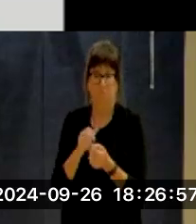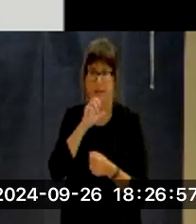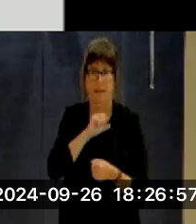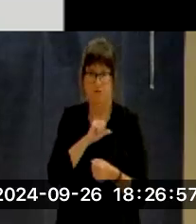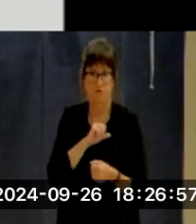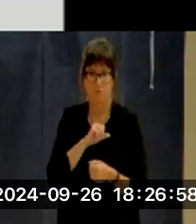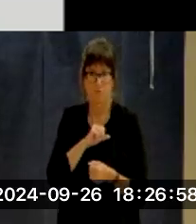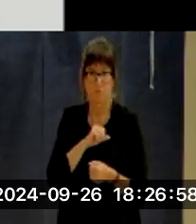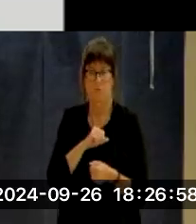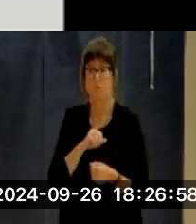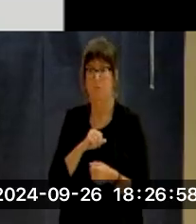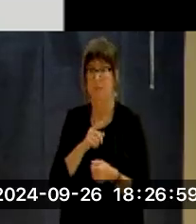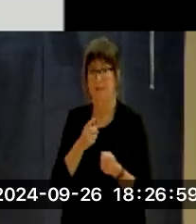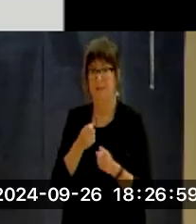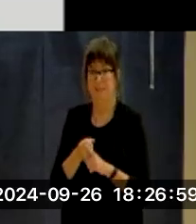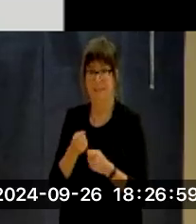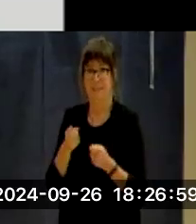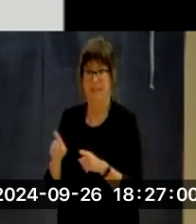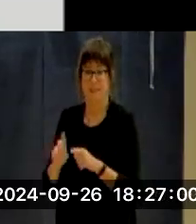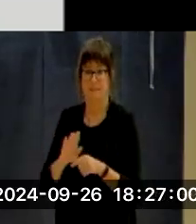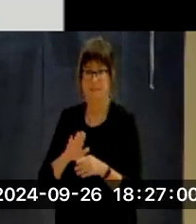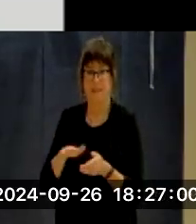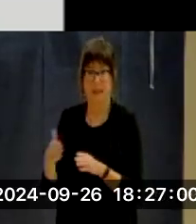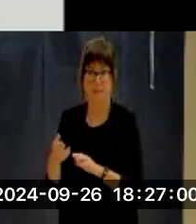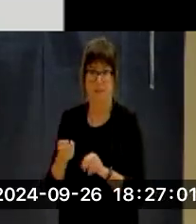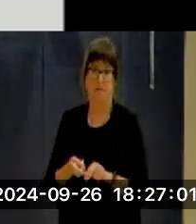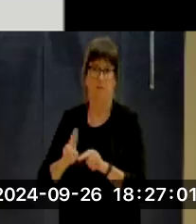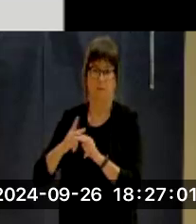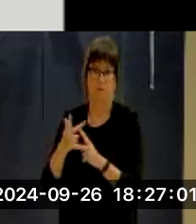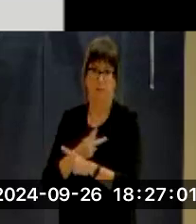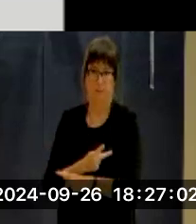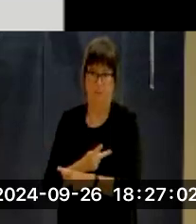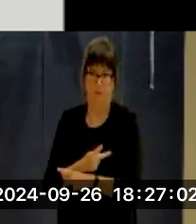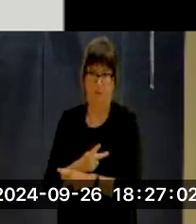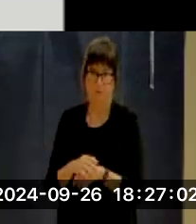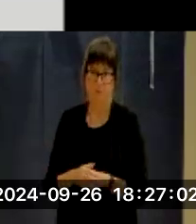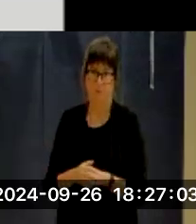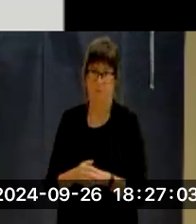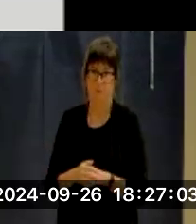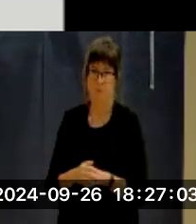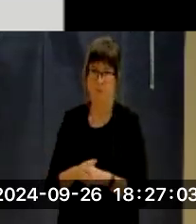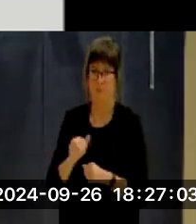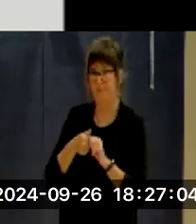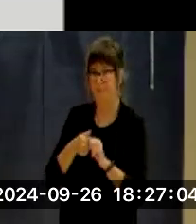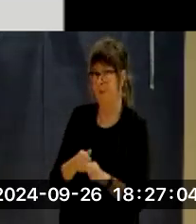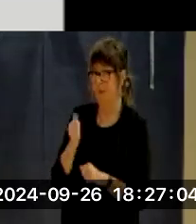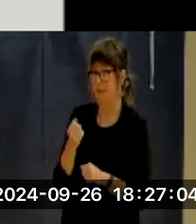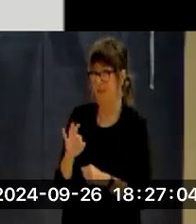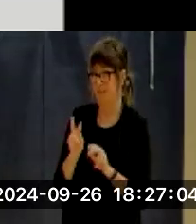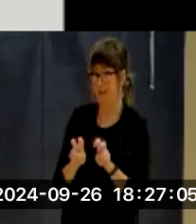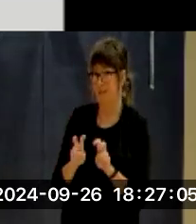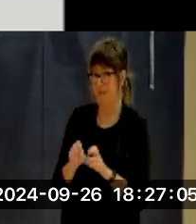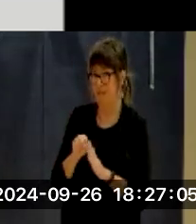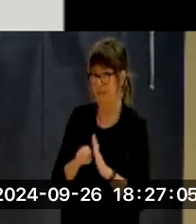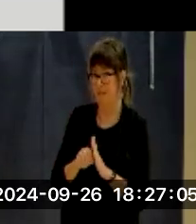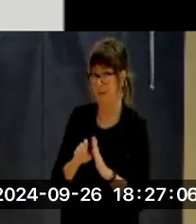abused, the incidence of death goes up threefold. This is according to a 2019 analysis of State Department